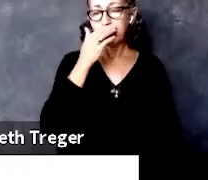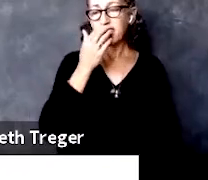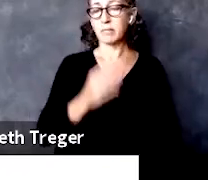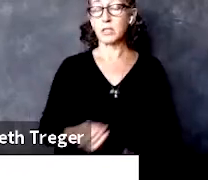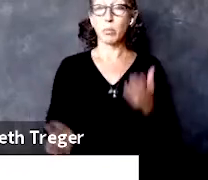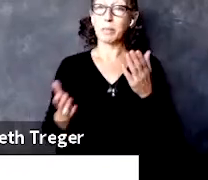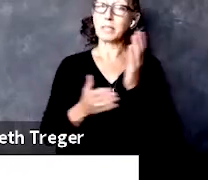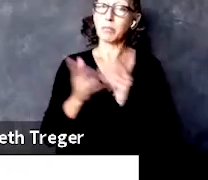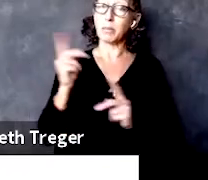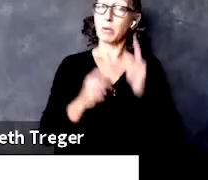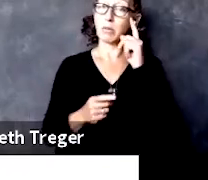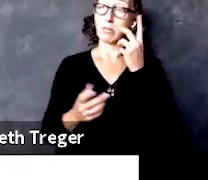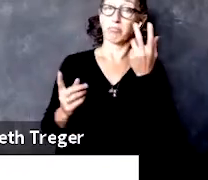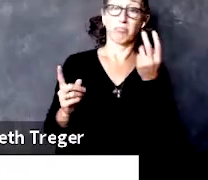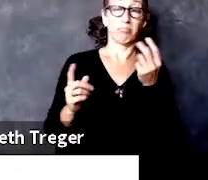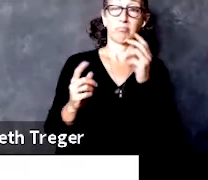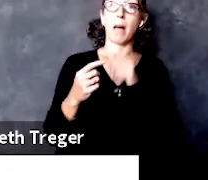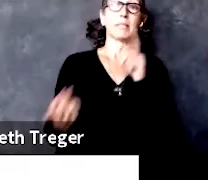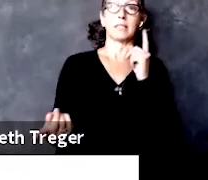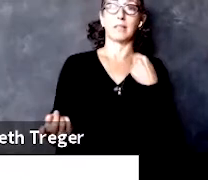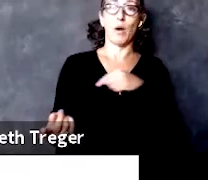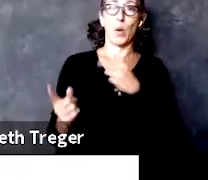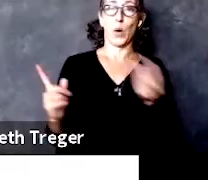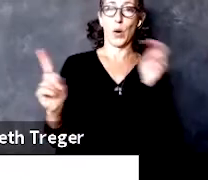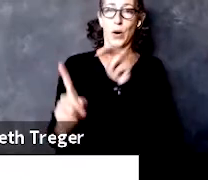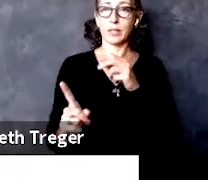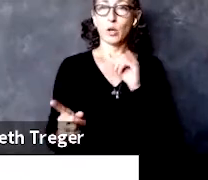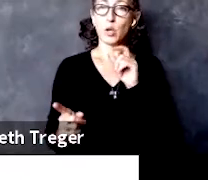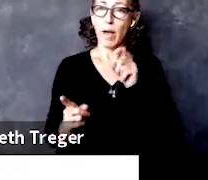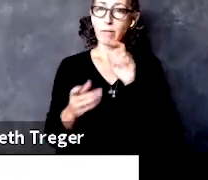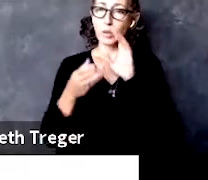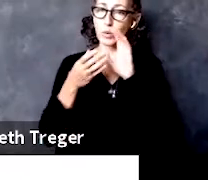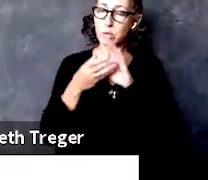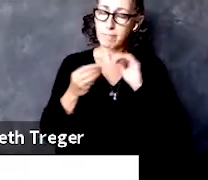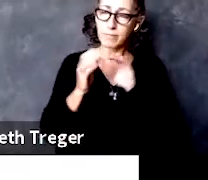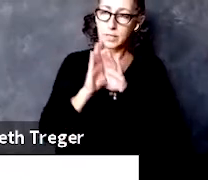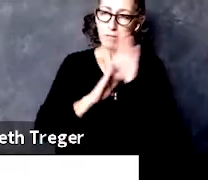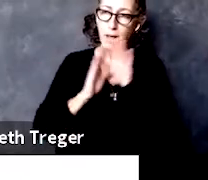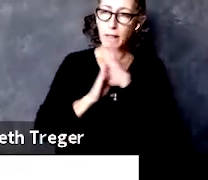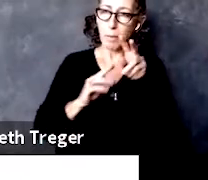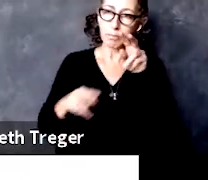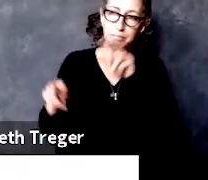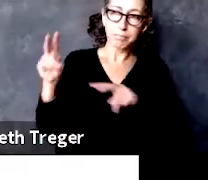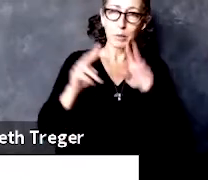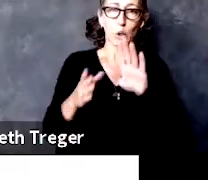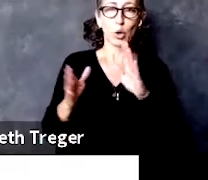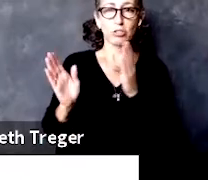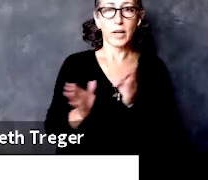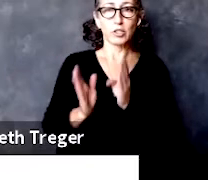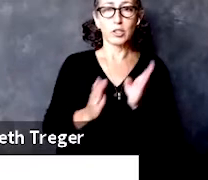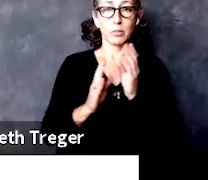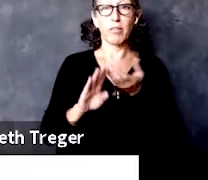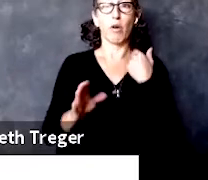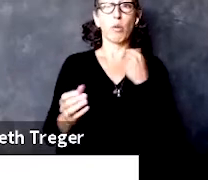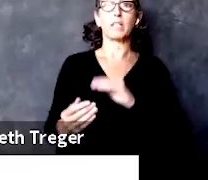we need to keep those in mind as we craft our strategy. And that's a big part of the thinking that we need to do before we talk